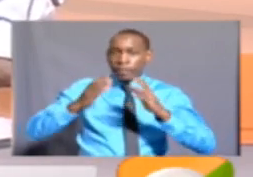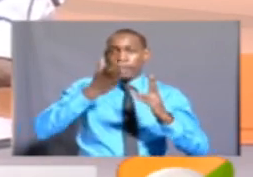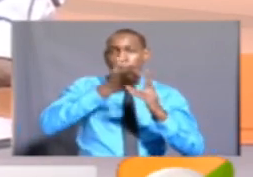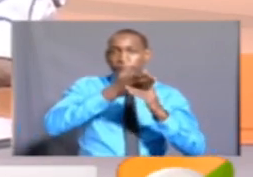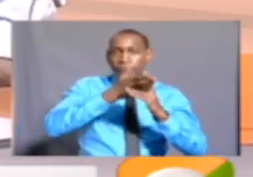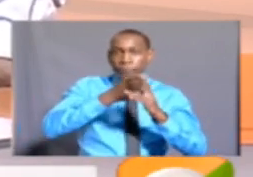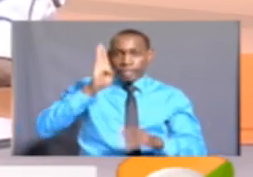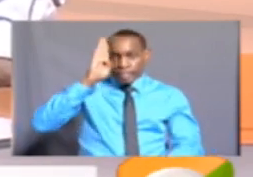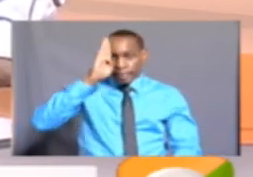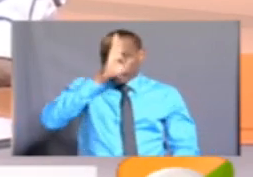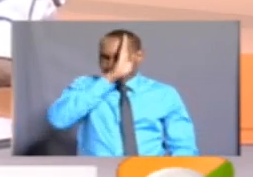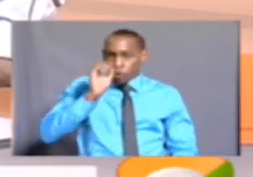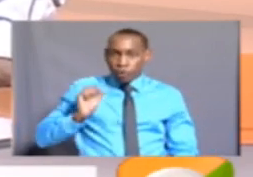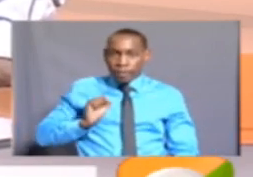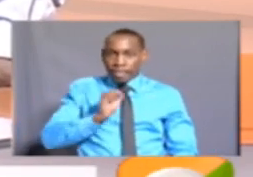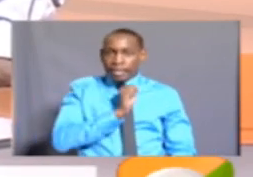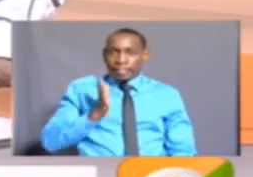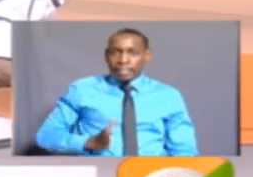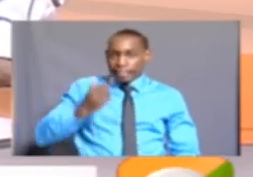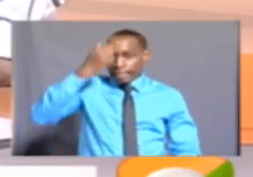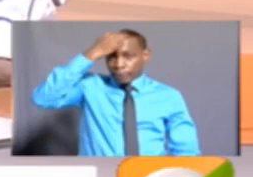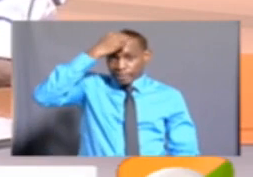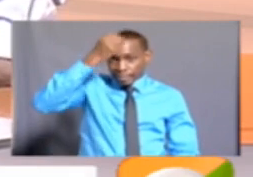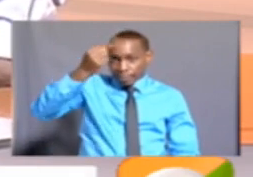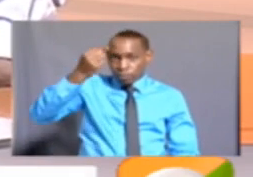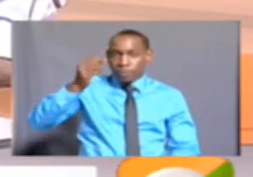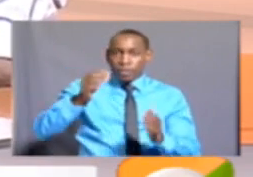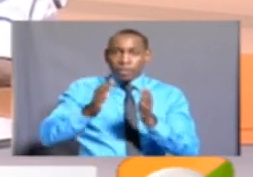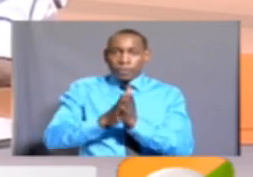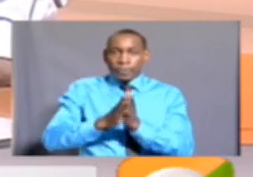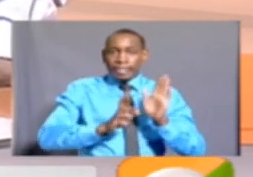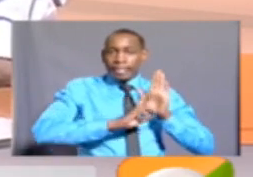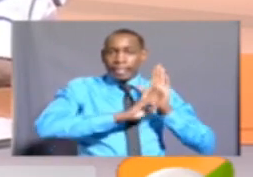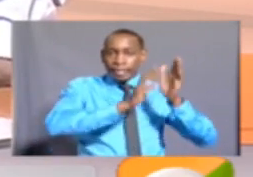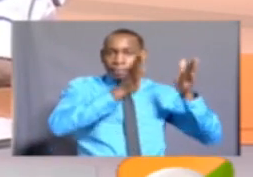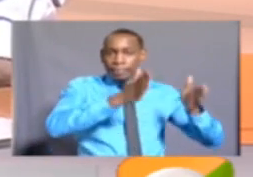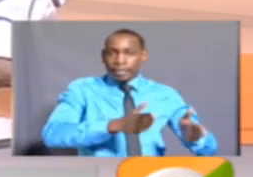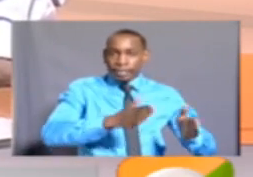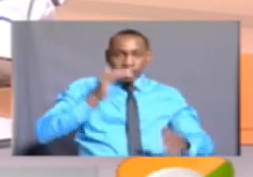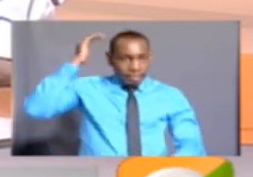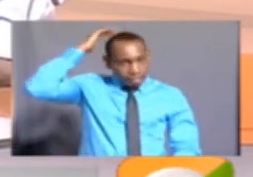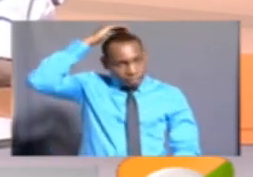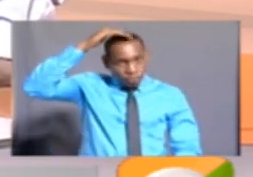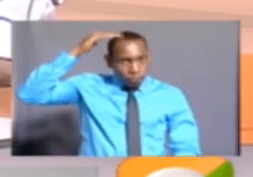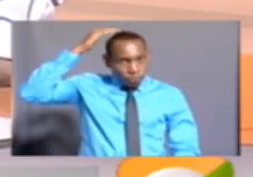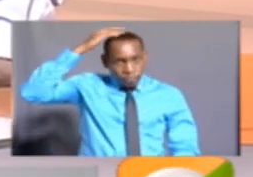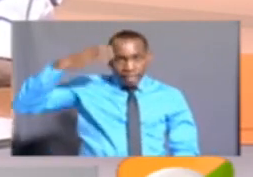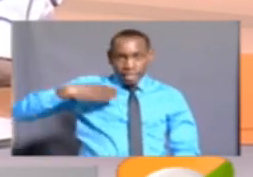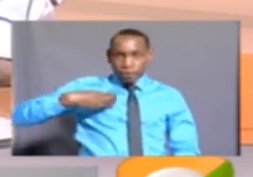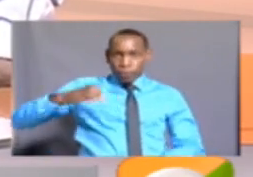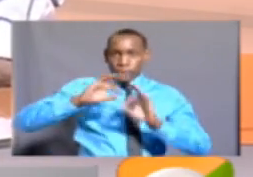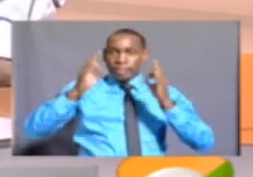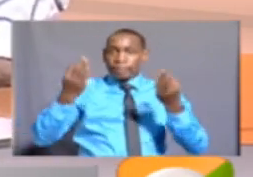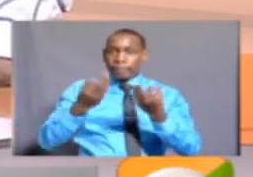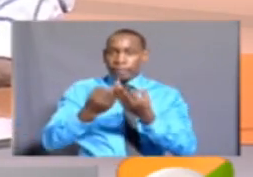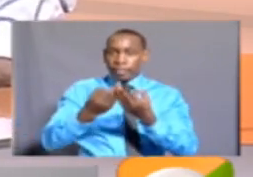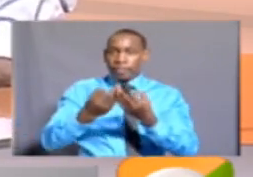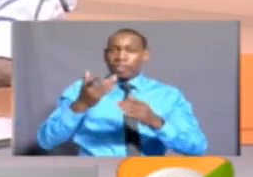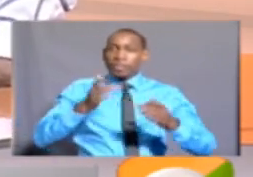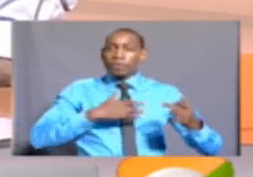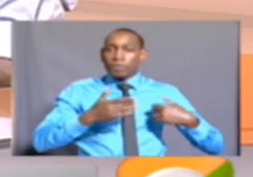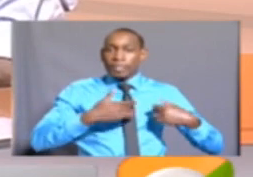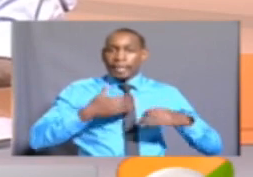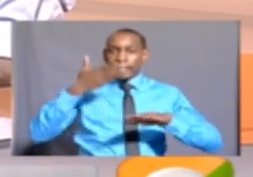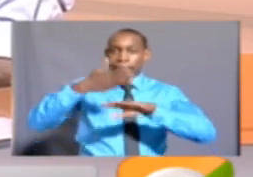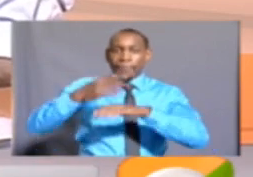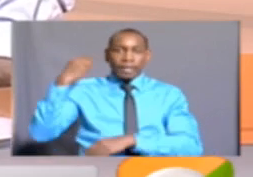between Bungoma Senator Moses Wetangula and a representative of the Dubai royal family over the fake gold